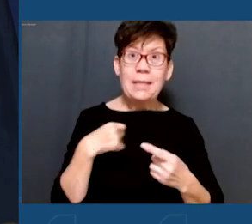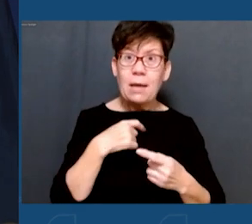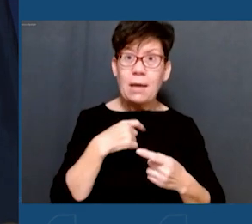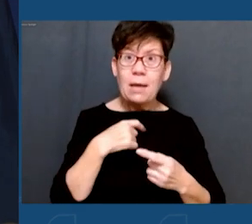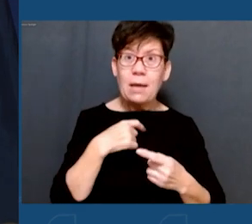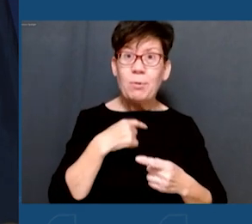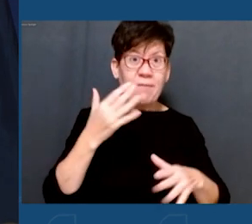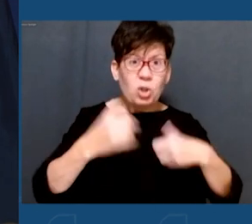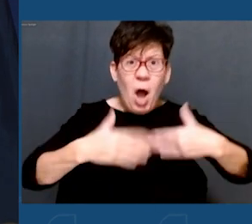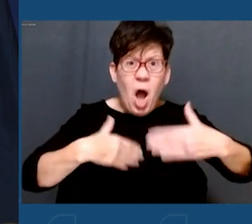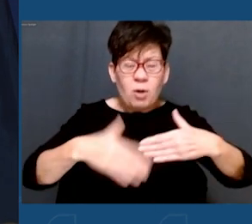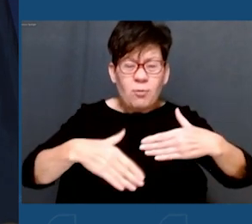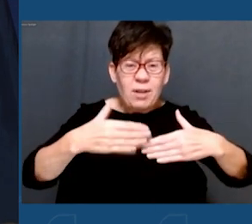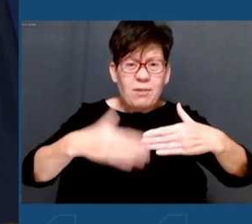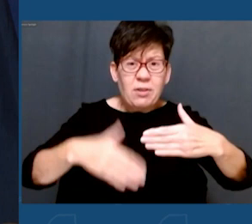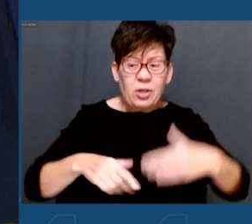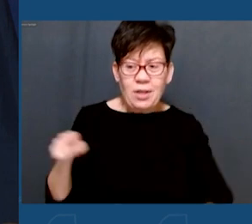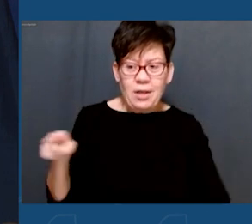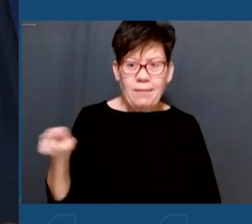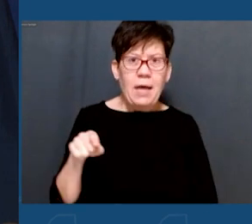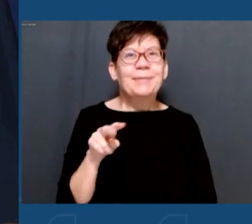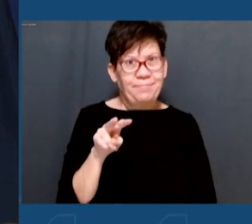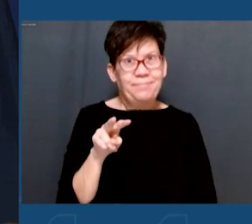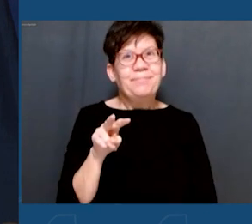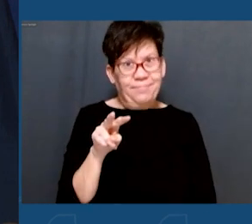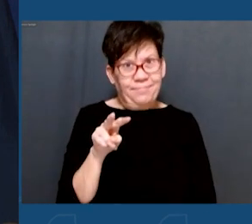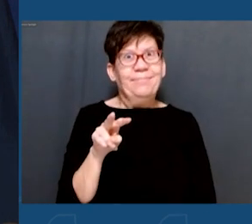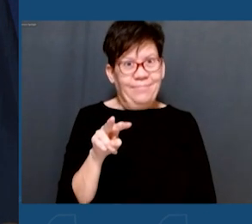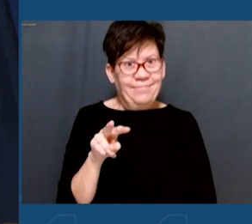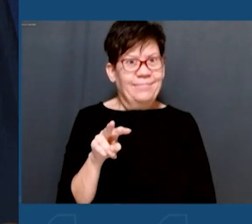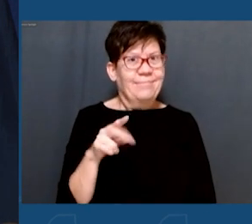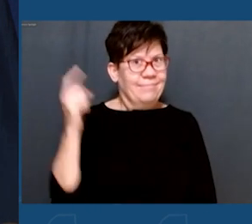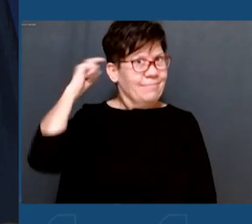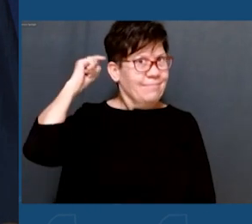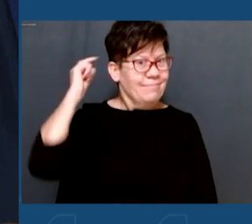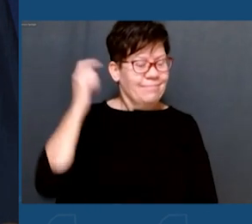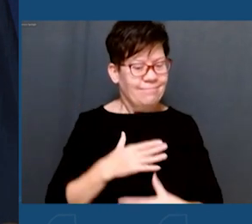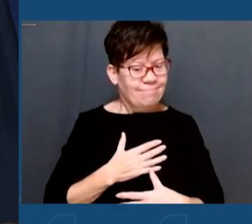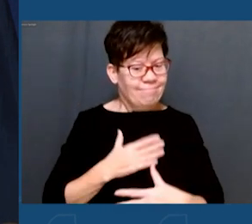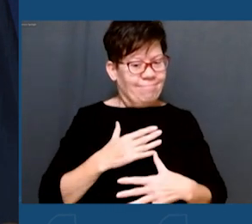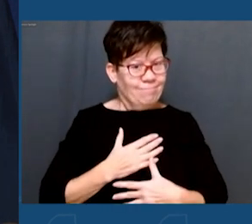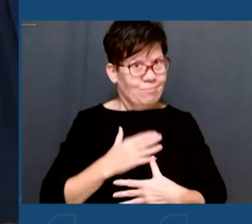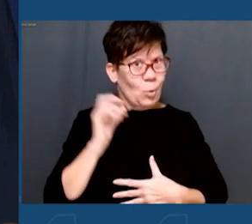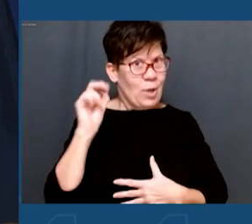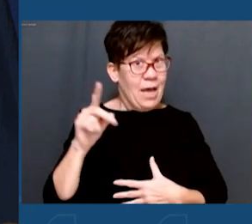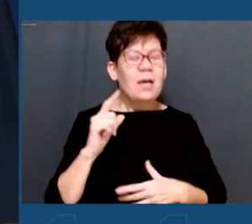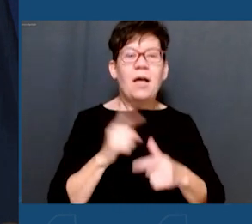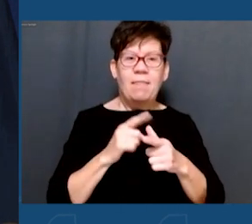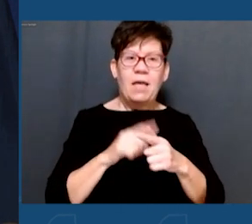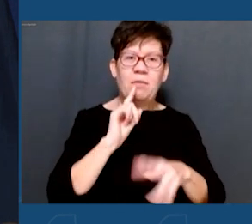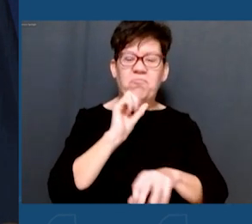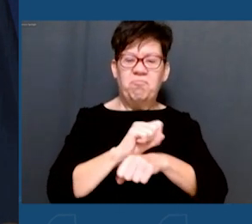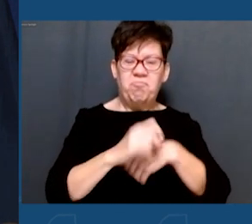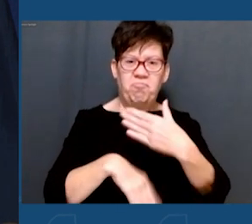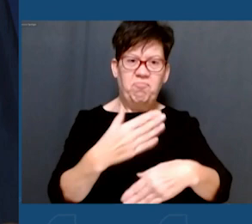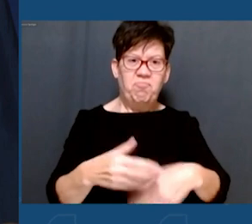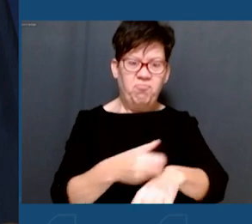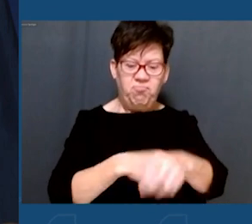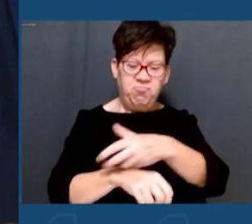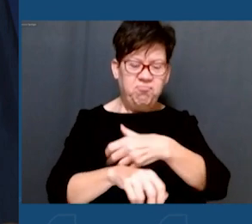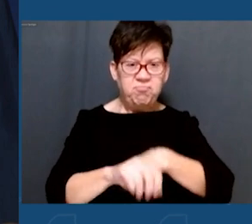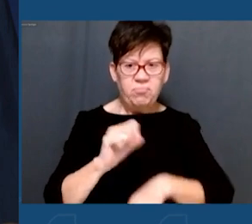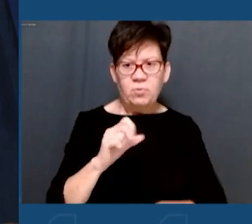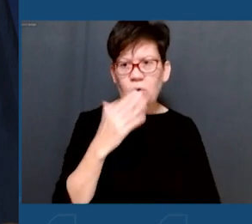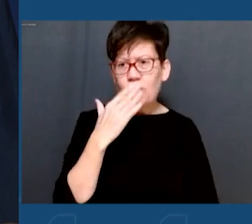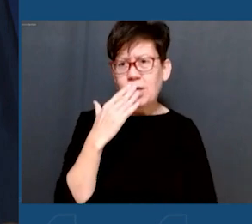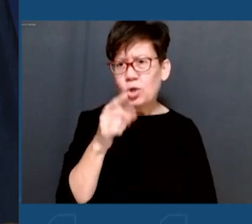we need to get more and more and more and more and more, and they sigh, and then they do it, and they get it done, and I'm so grateful for the staff that make that happen every day. So